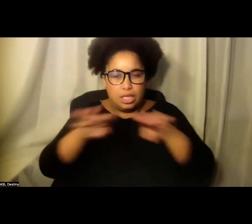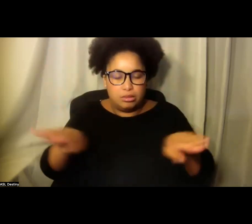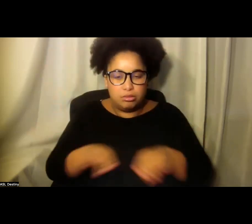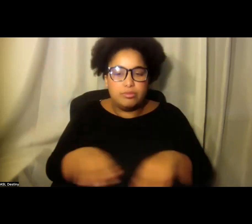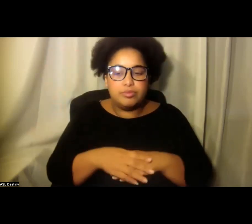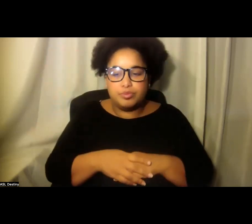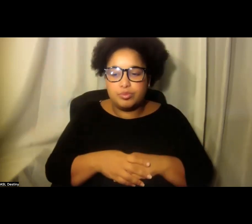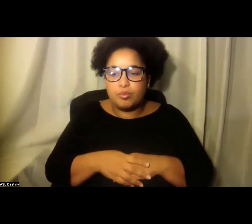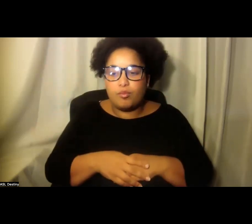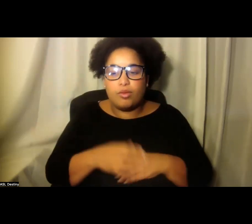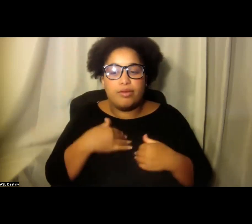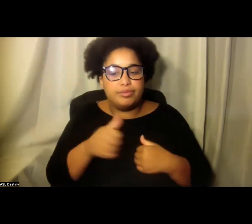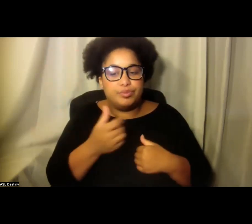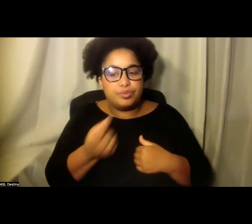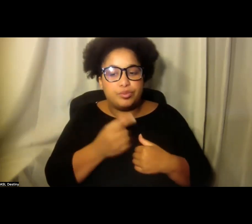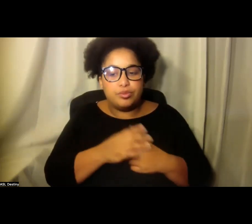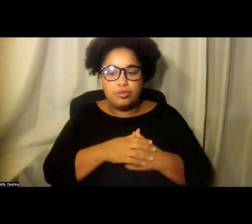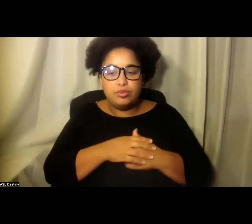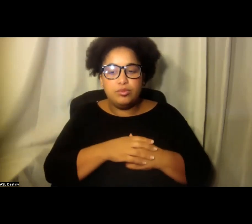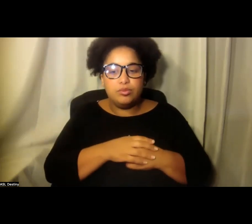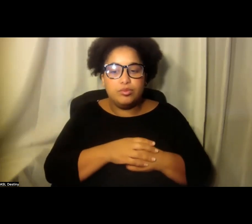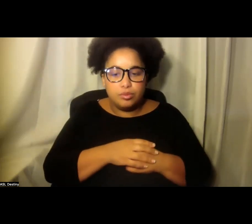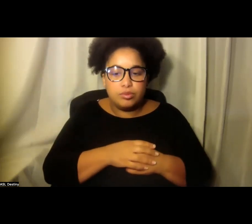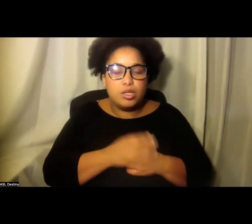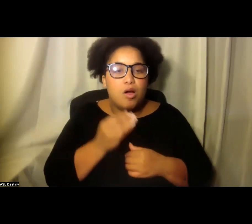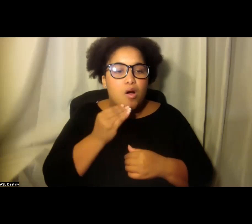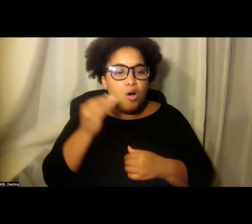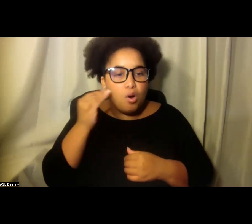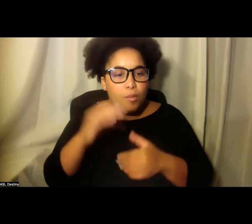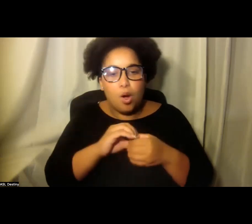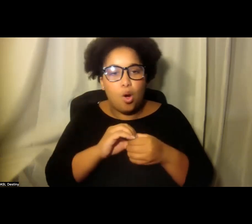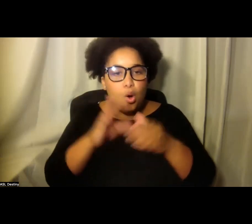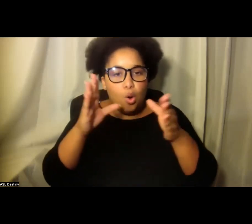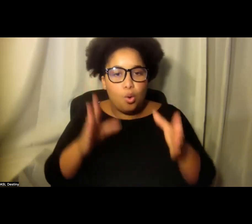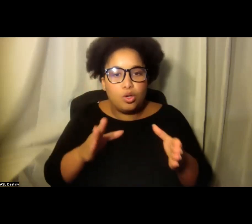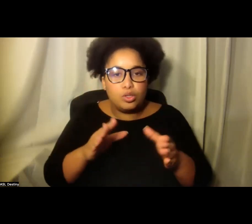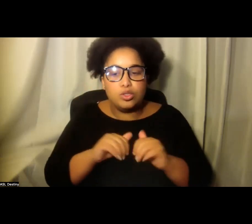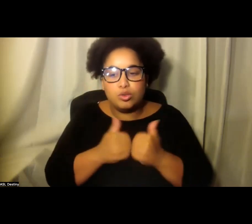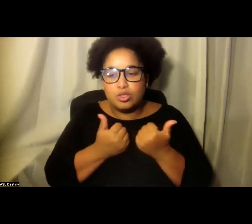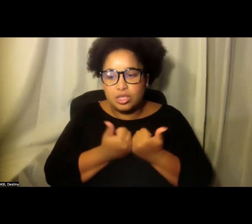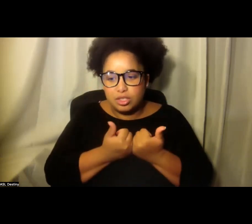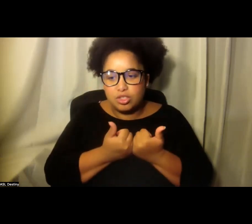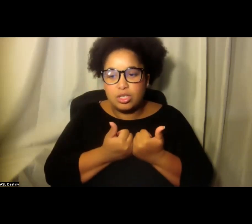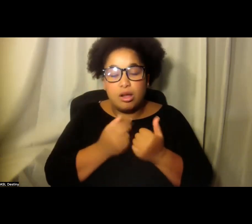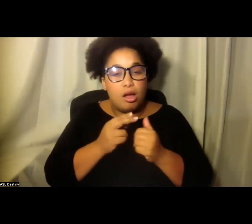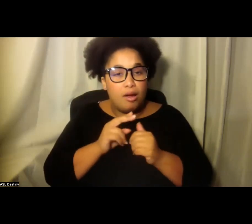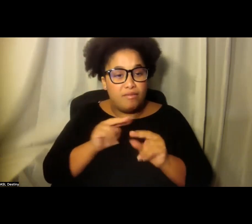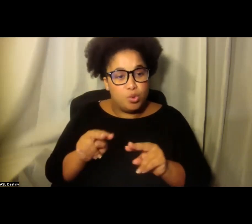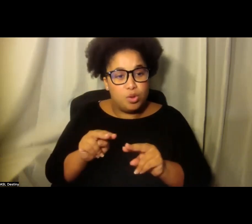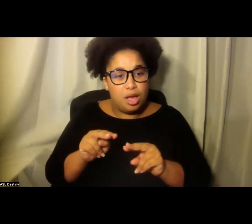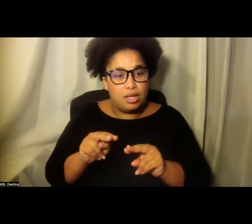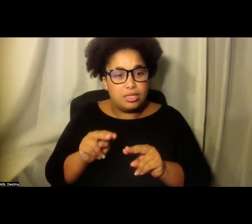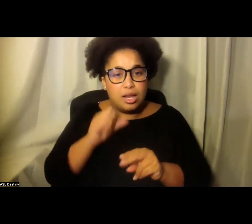We have another question. Is a homeowners association considered a nonprofit? Bylaws say that it is nonprofit mutual